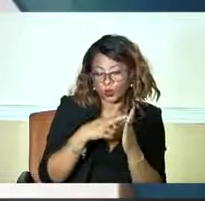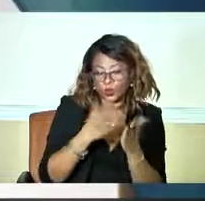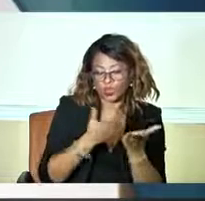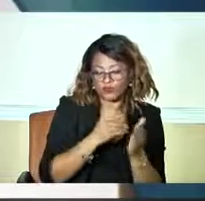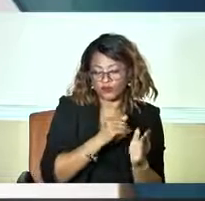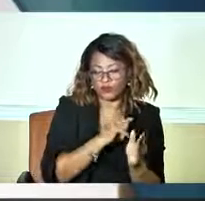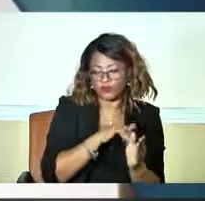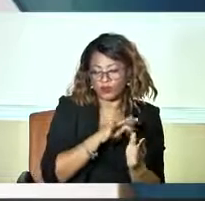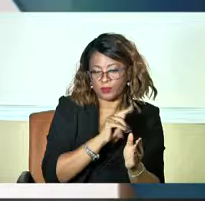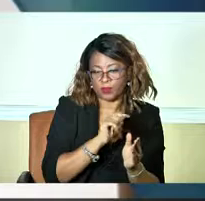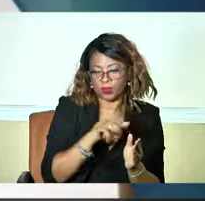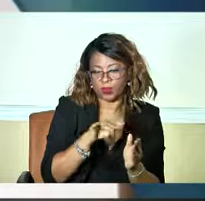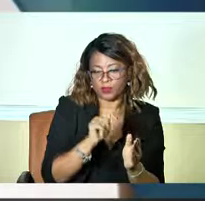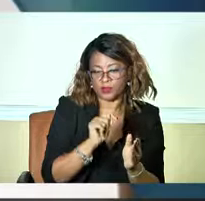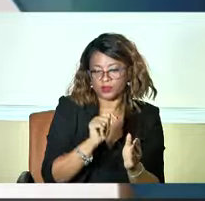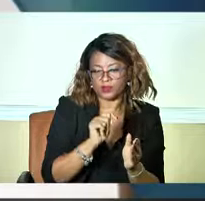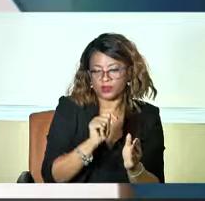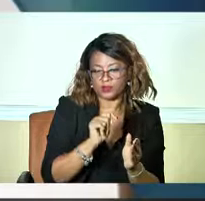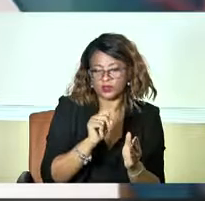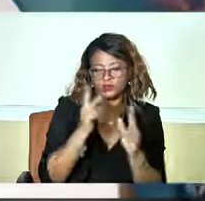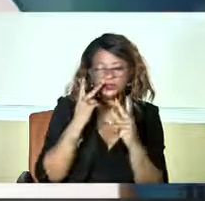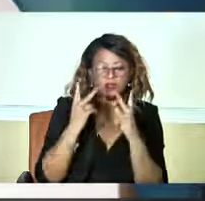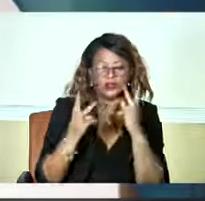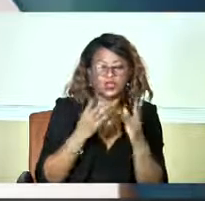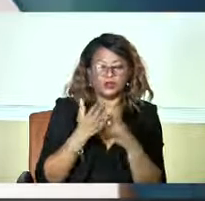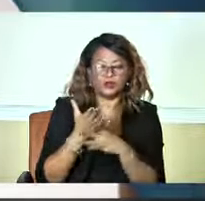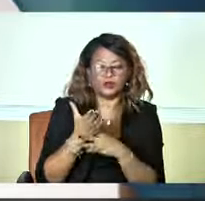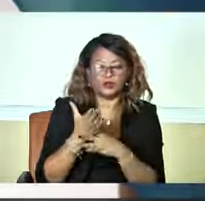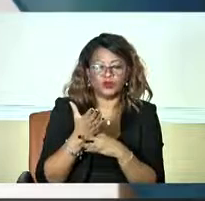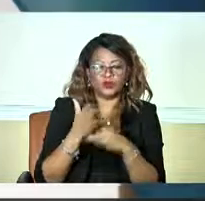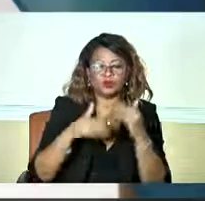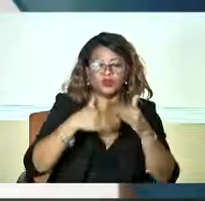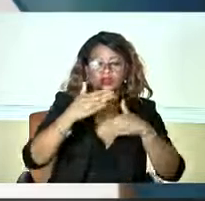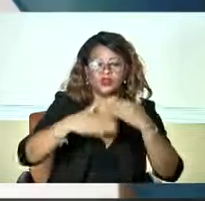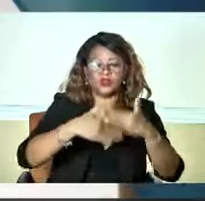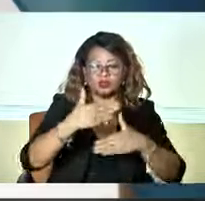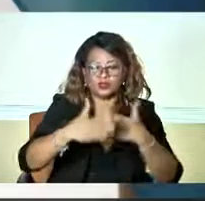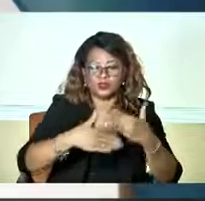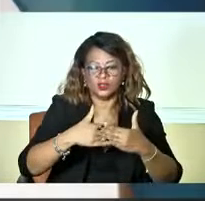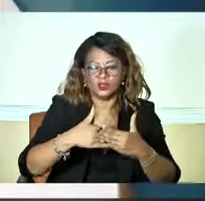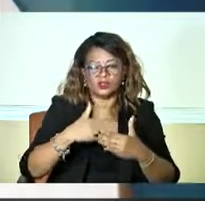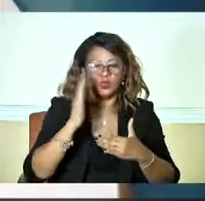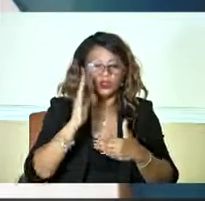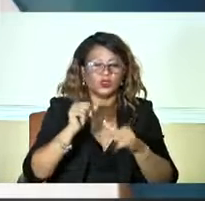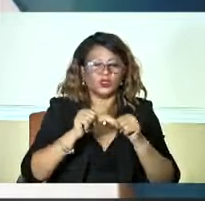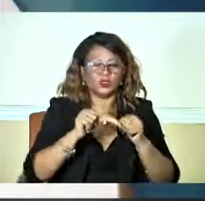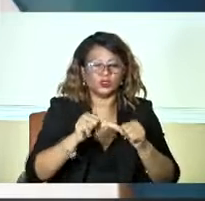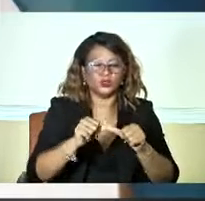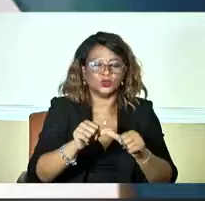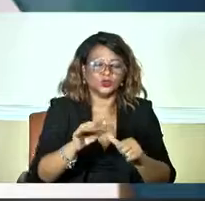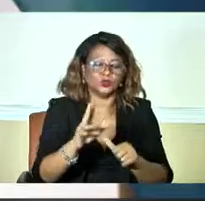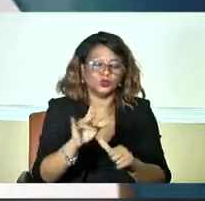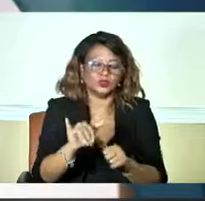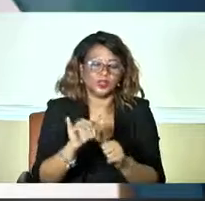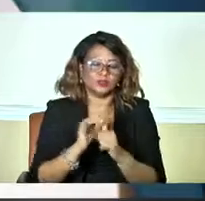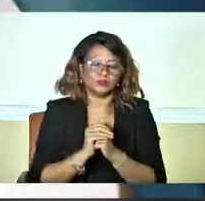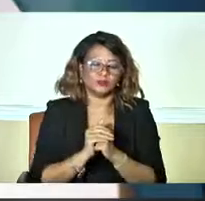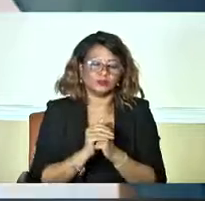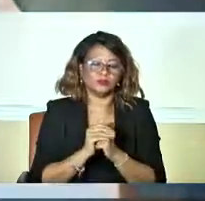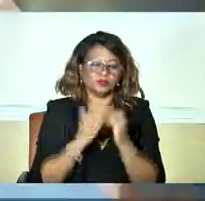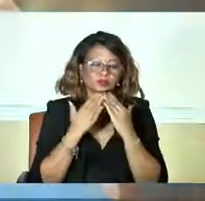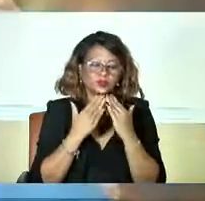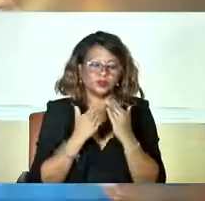in Freeport, is to continue to see them through those processes. And so we're going to continue to do that. Thank